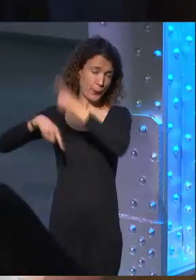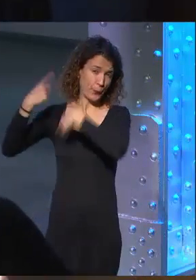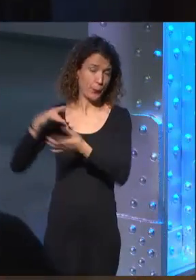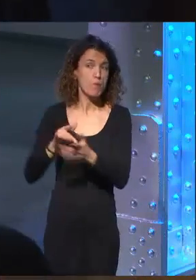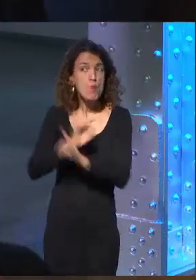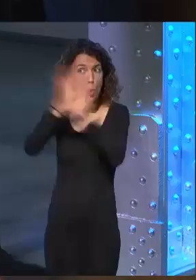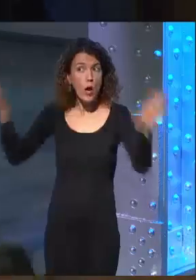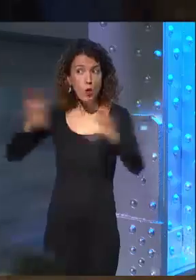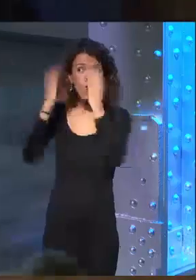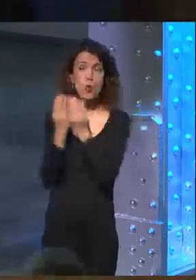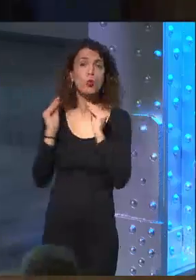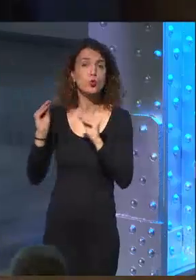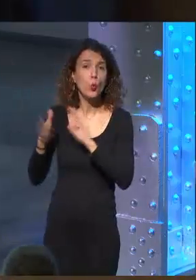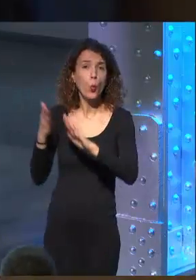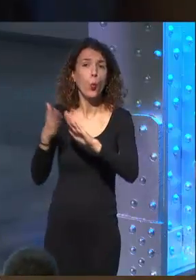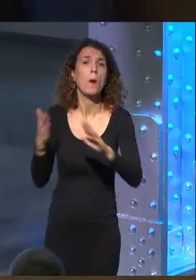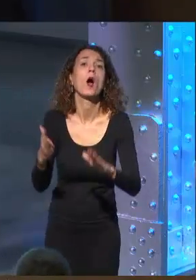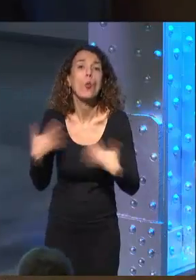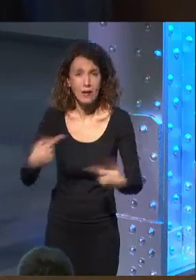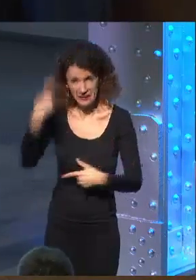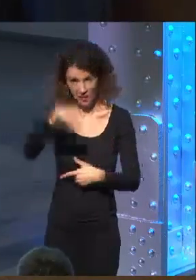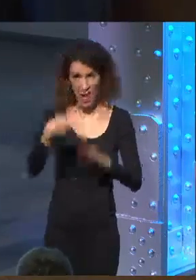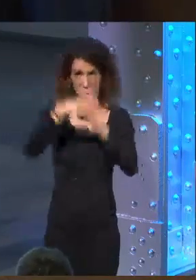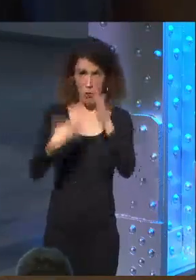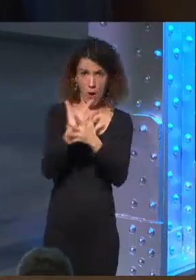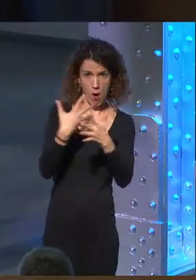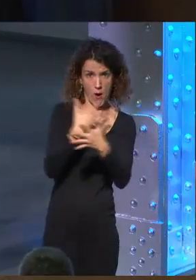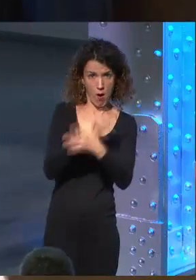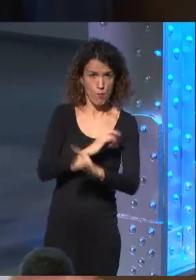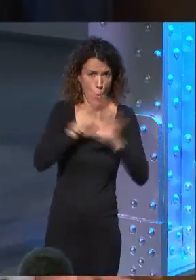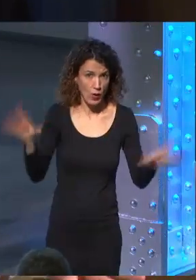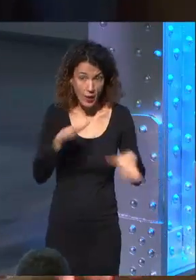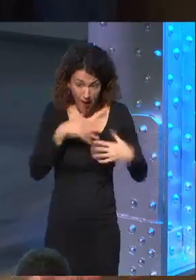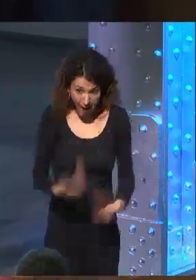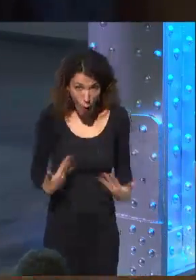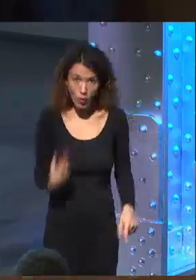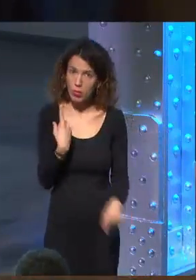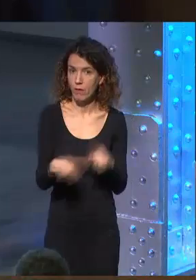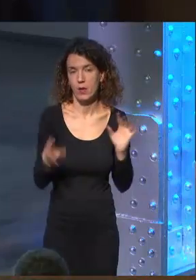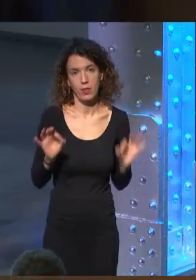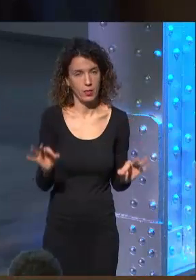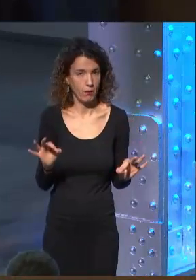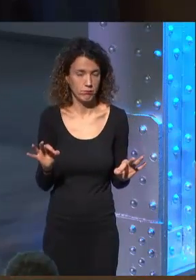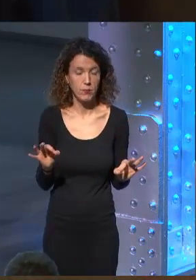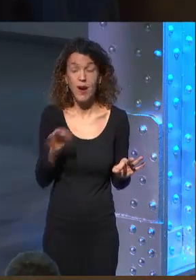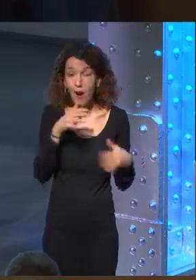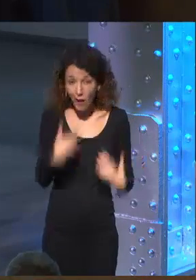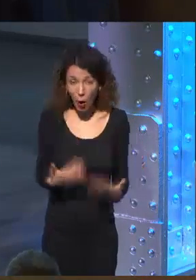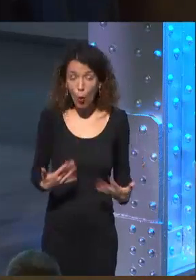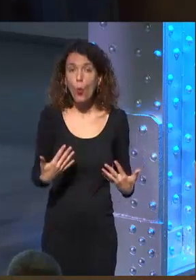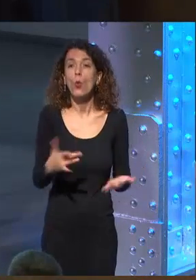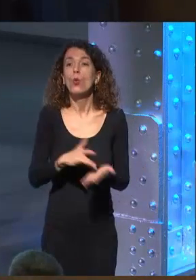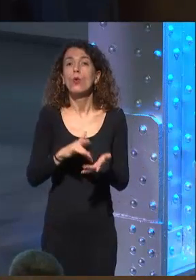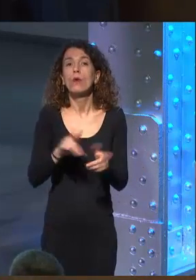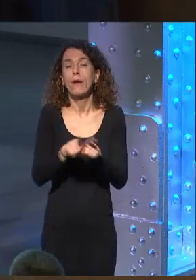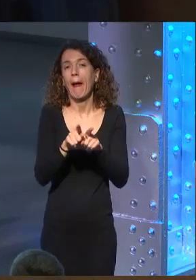rules. Our parents and our grandparents knew where we were going to, and they explained the rules that we